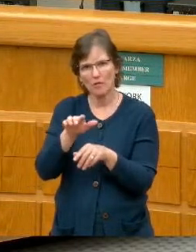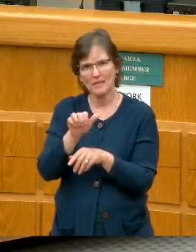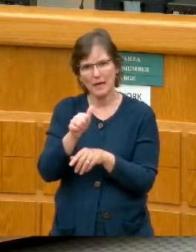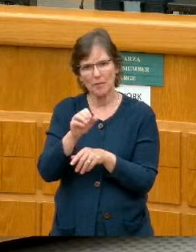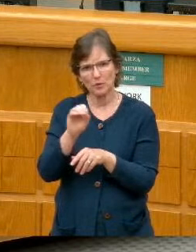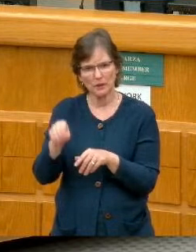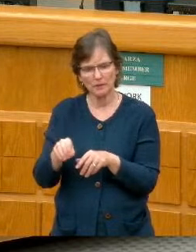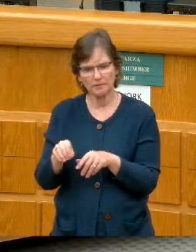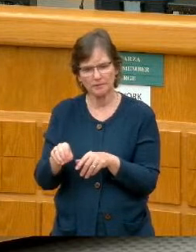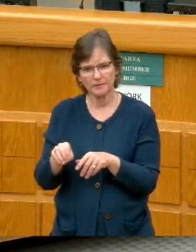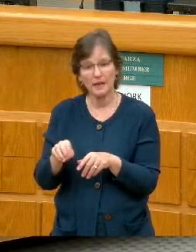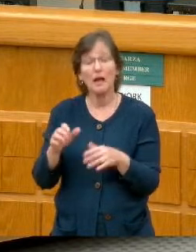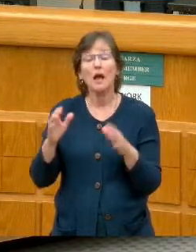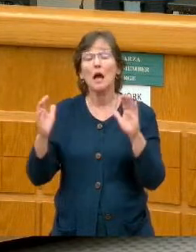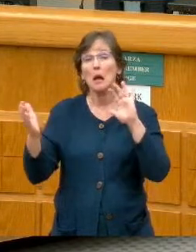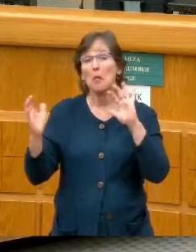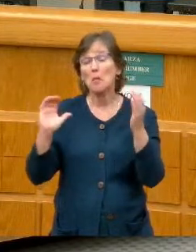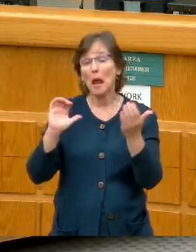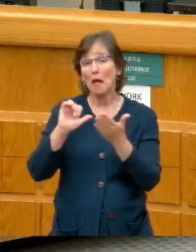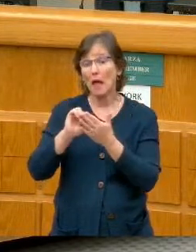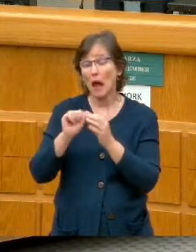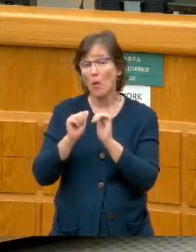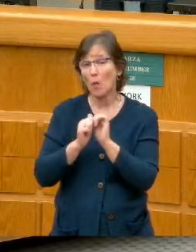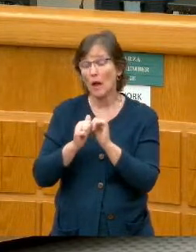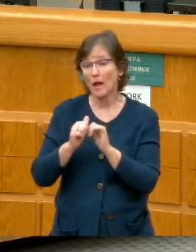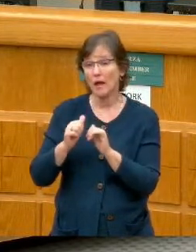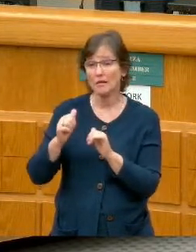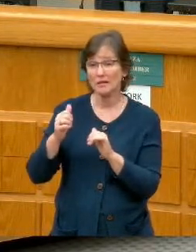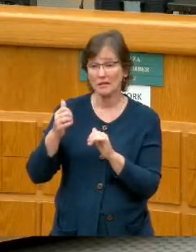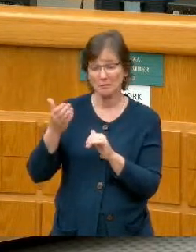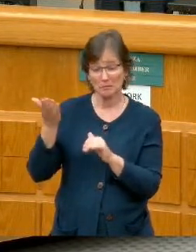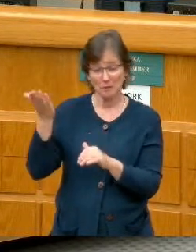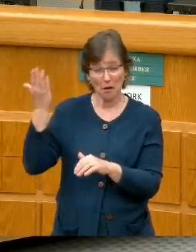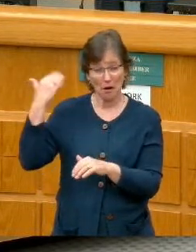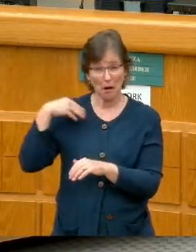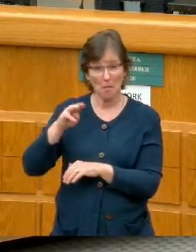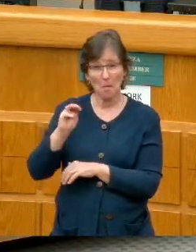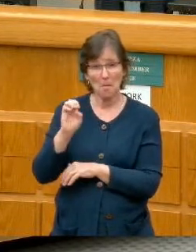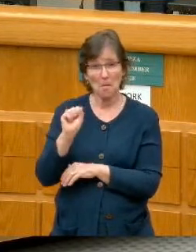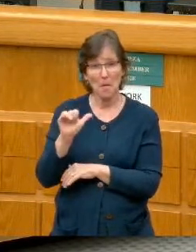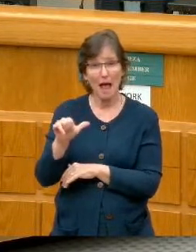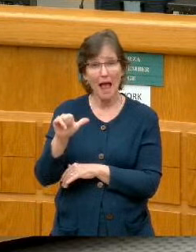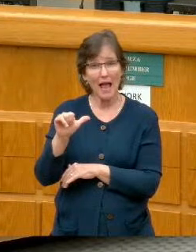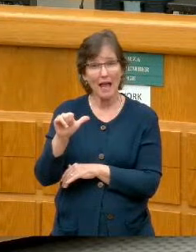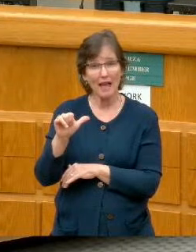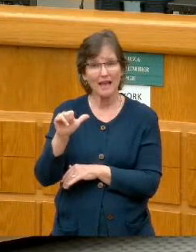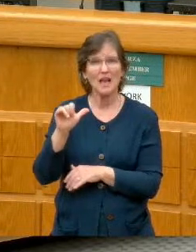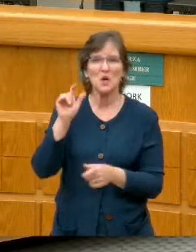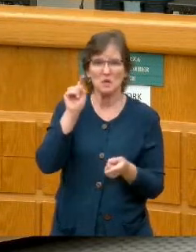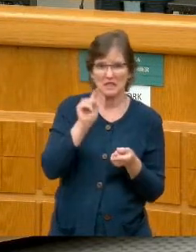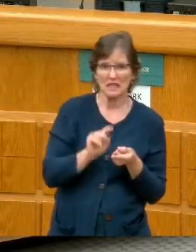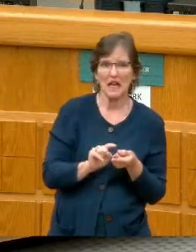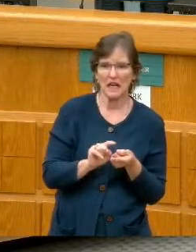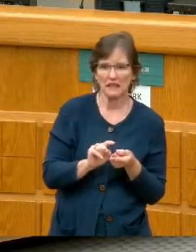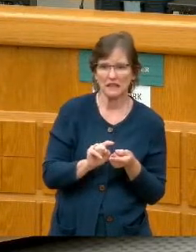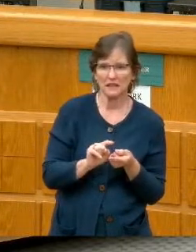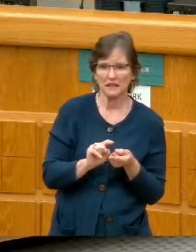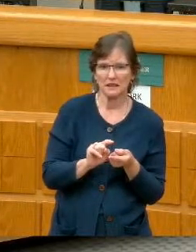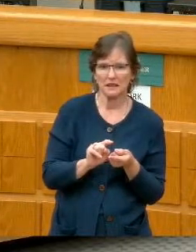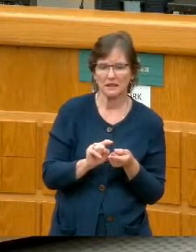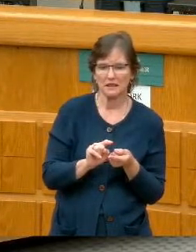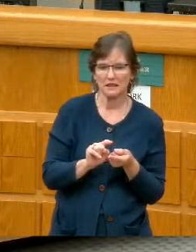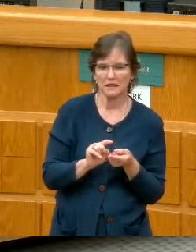to late May, on the left side of your screens, you'll see that we were much lower than we are right now in terms of the proportion of